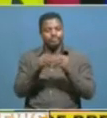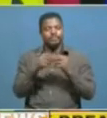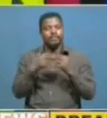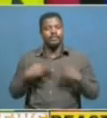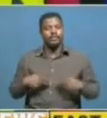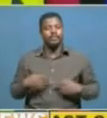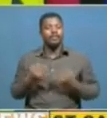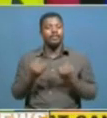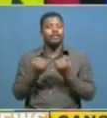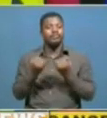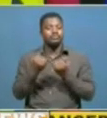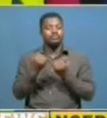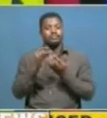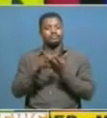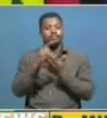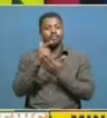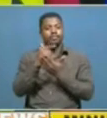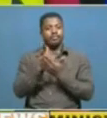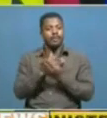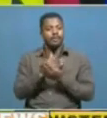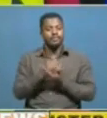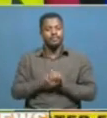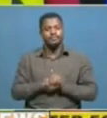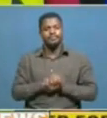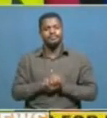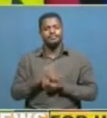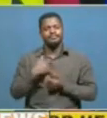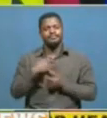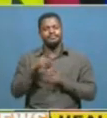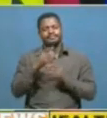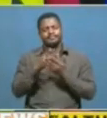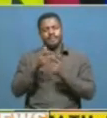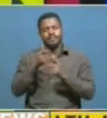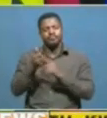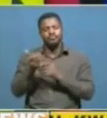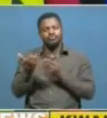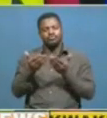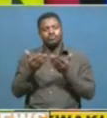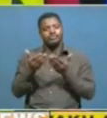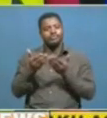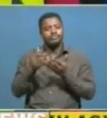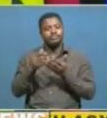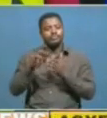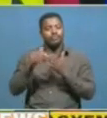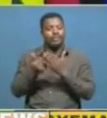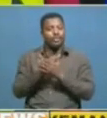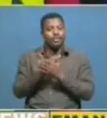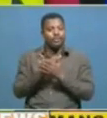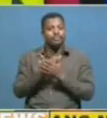insurance drug list. We are doing self-service mobile renewal,